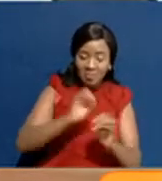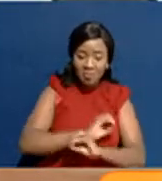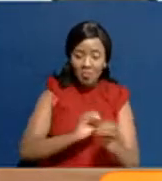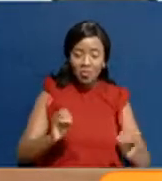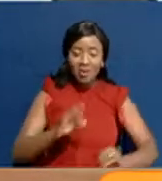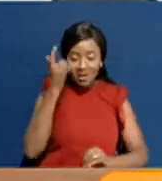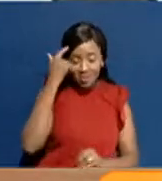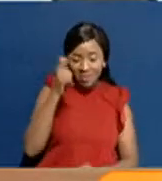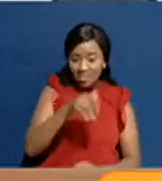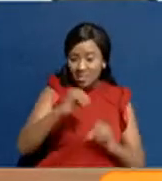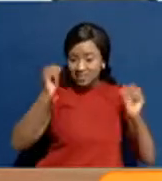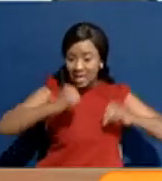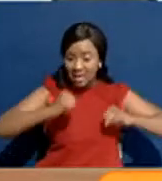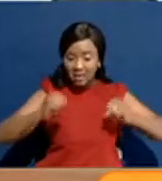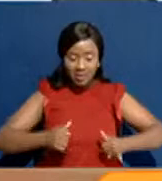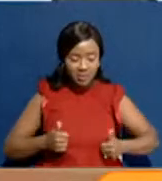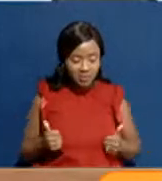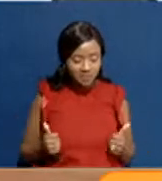deal.